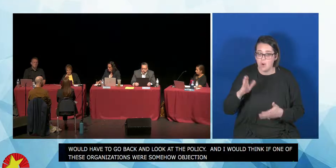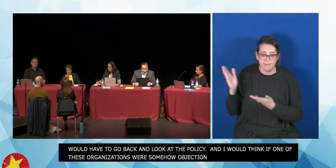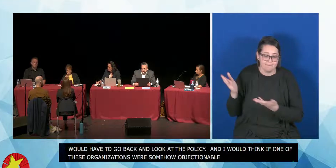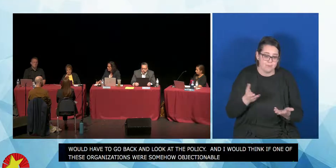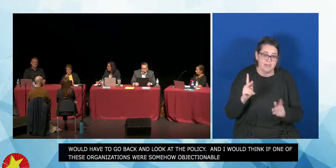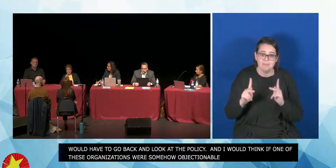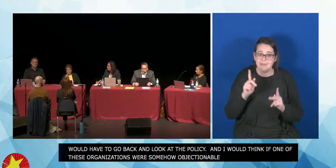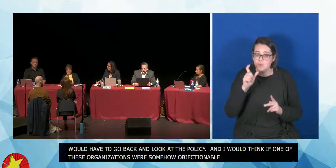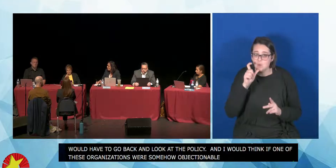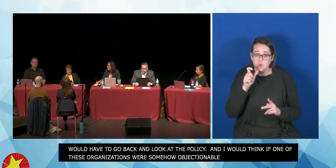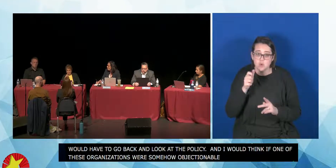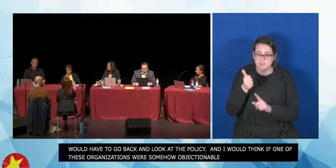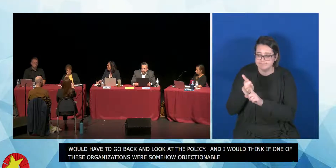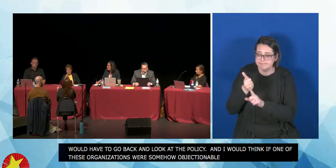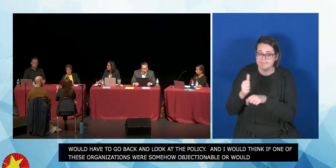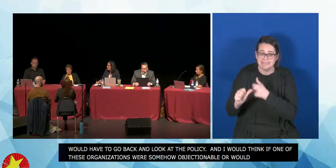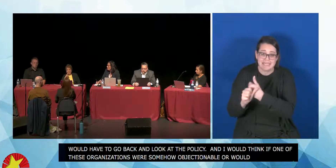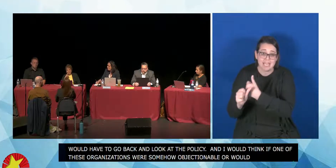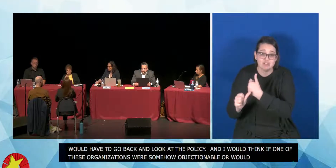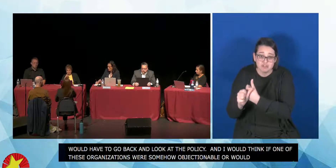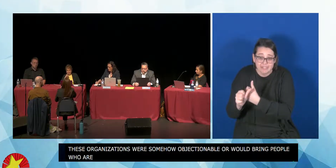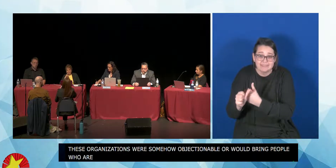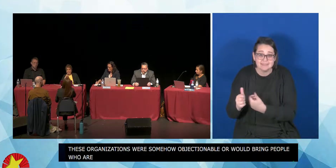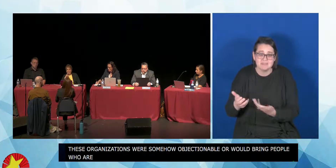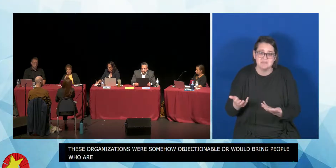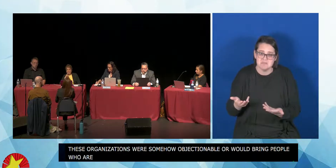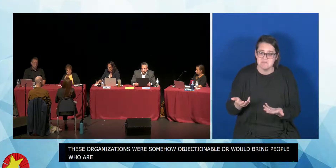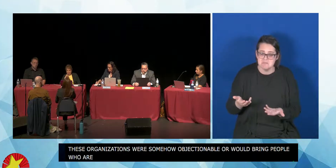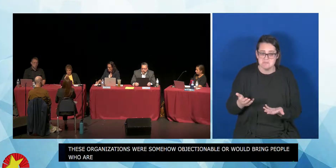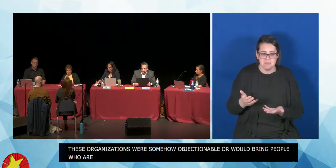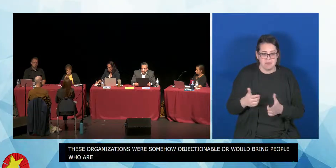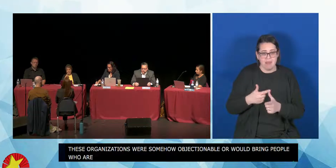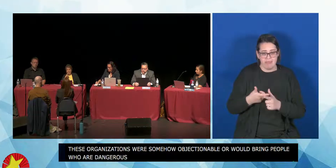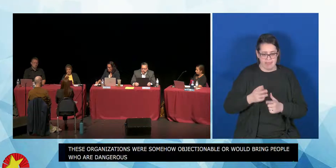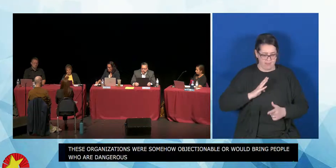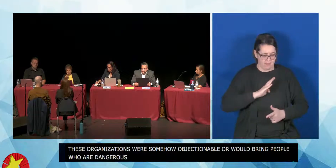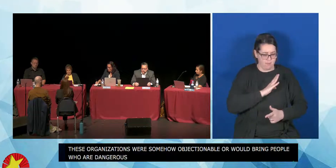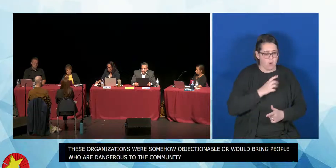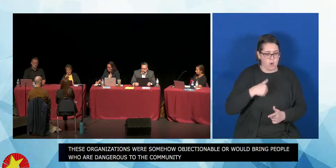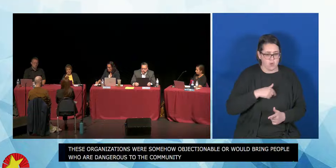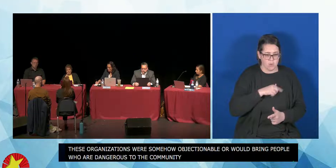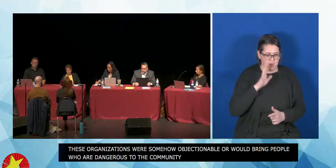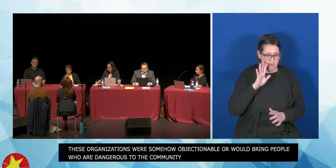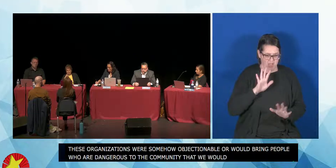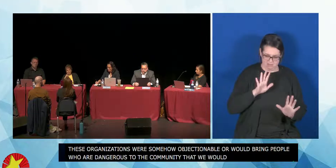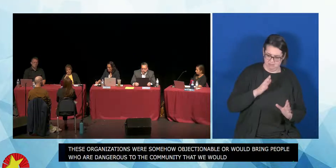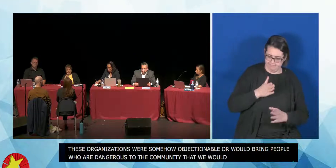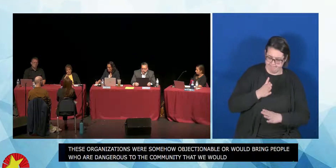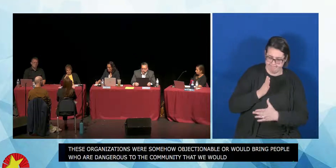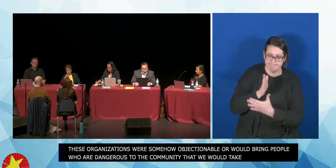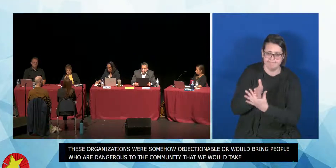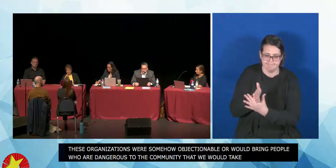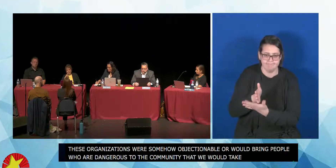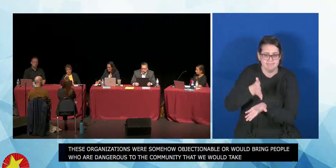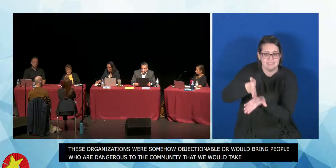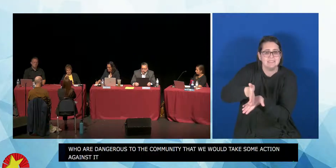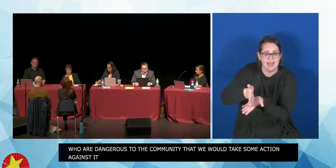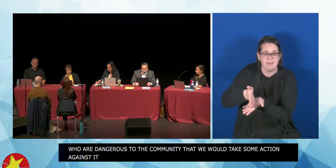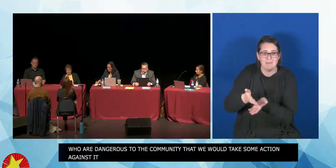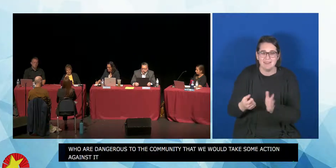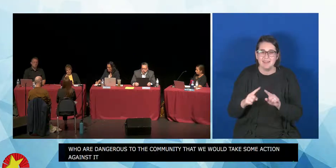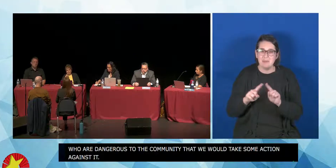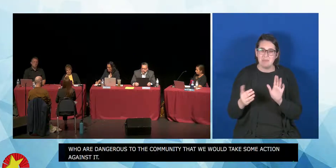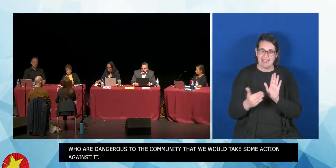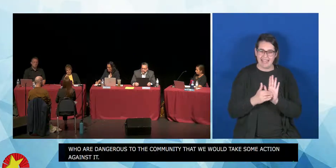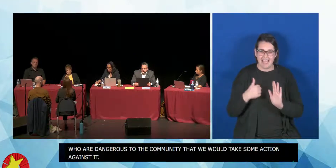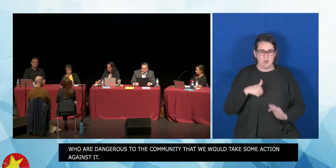dangerous to our community to the BPAC, that we would take some action against it. Again, we're a public agency. I don't even know what that